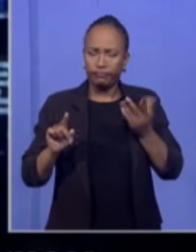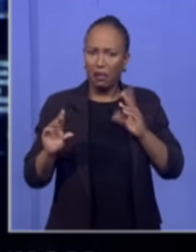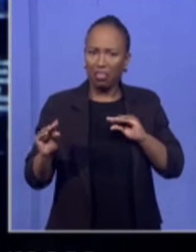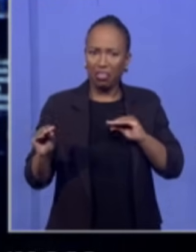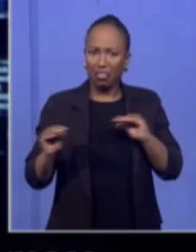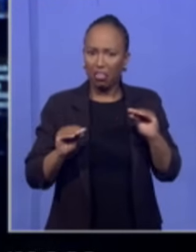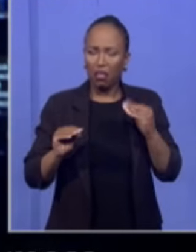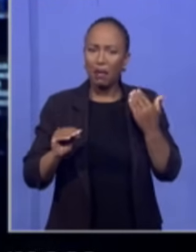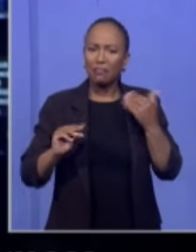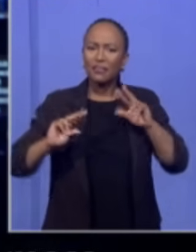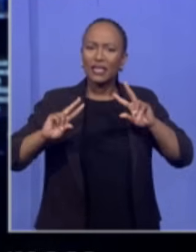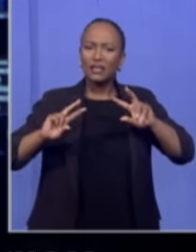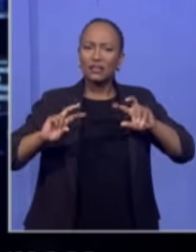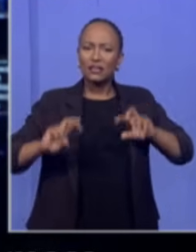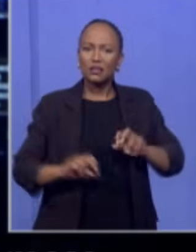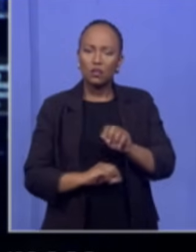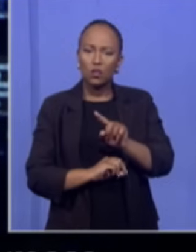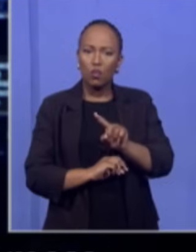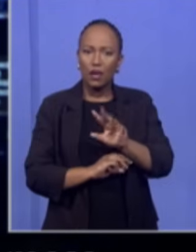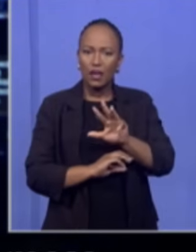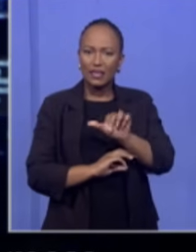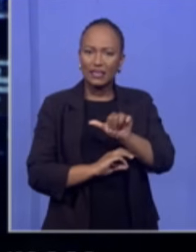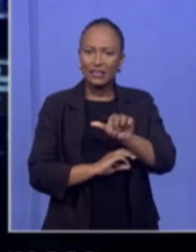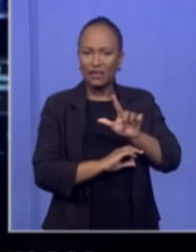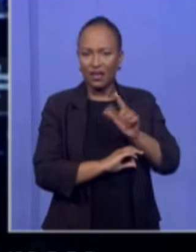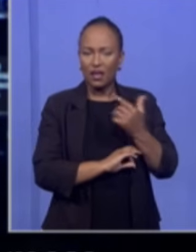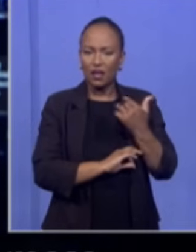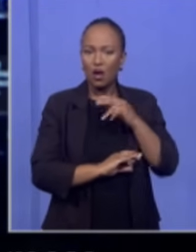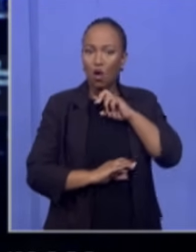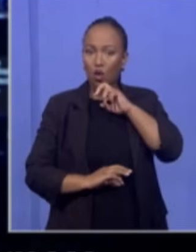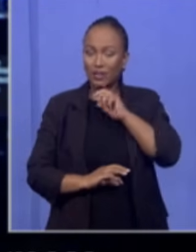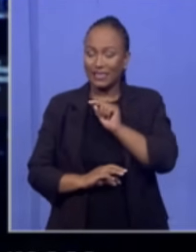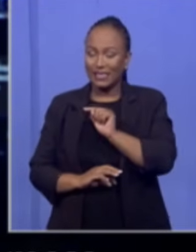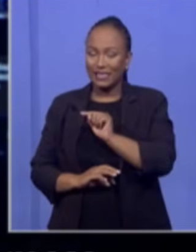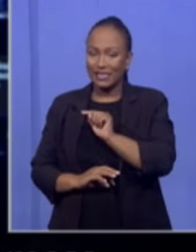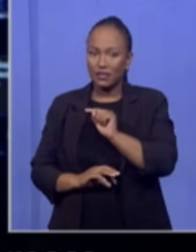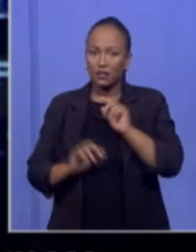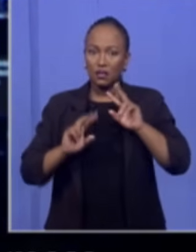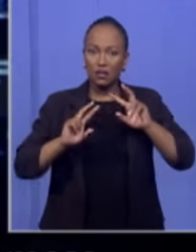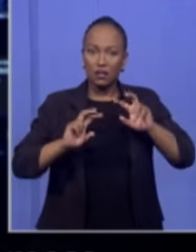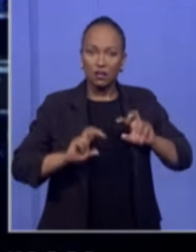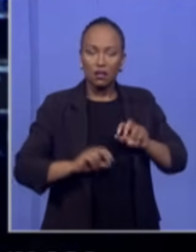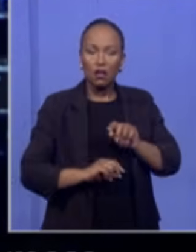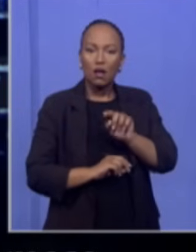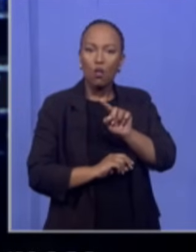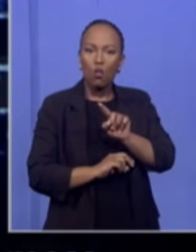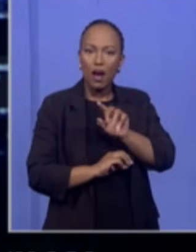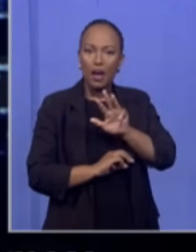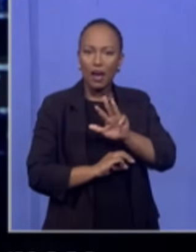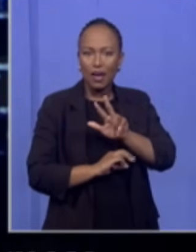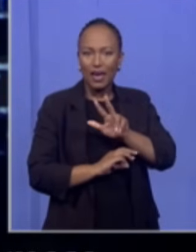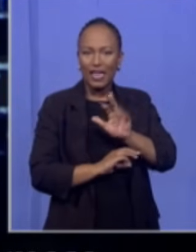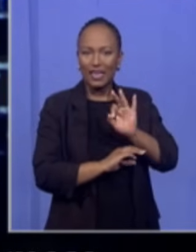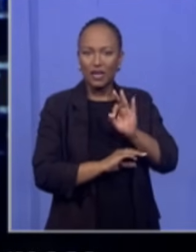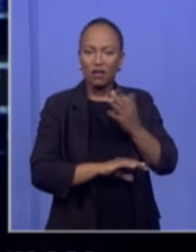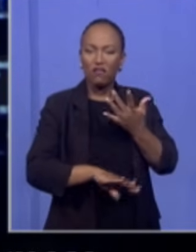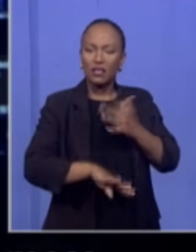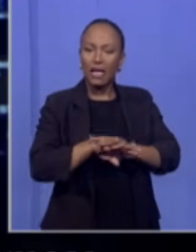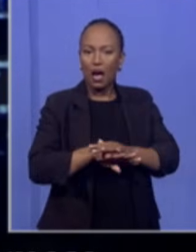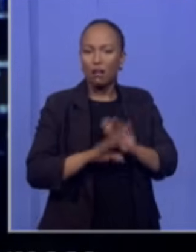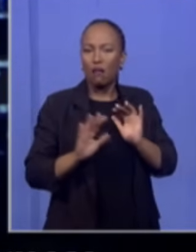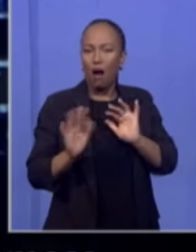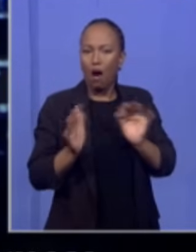tsa 1967 tsa loso lwa ga Kgosi Albert Luthuli le dipatlisiso tsa 1983 tsa loso lwa ga